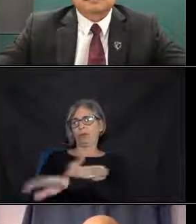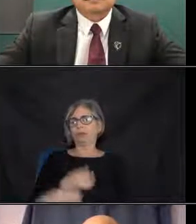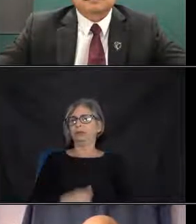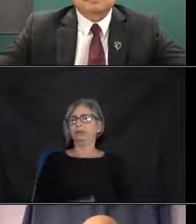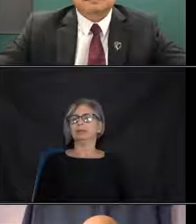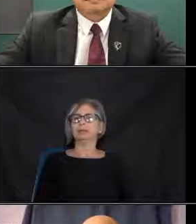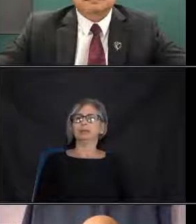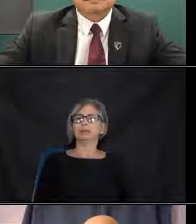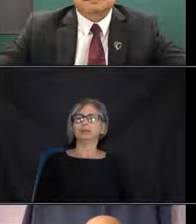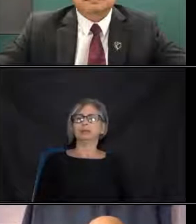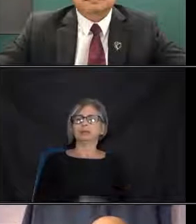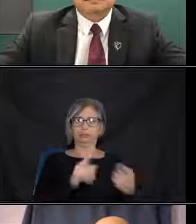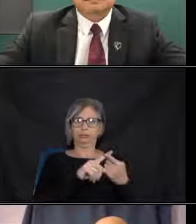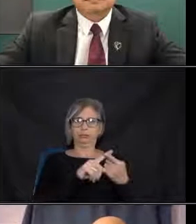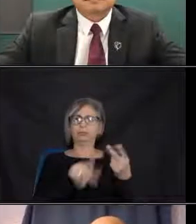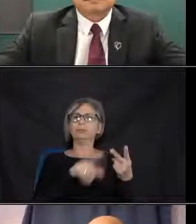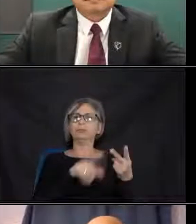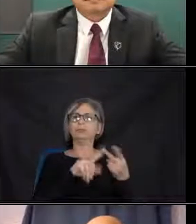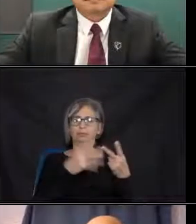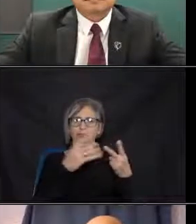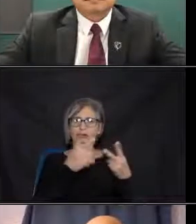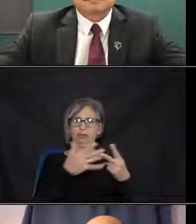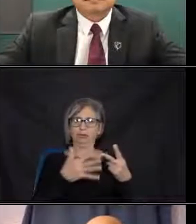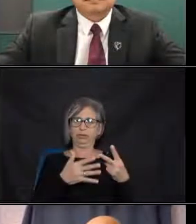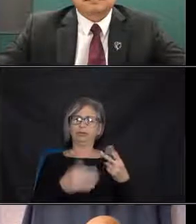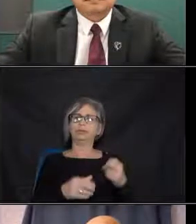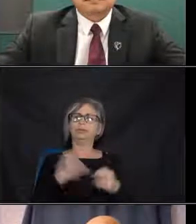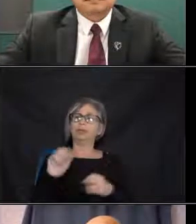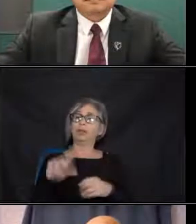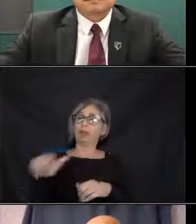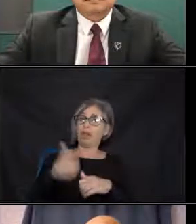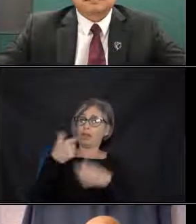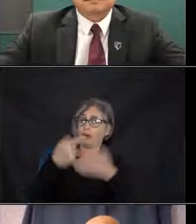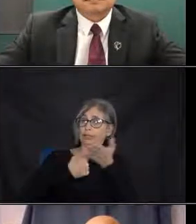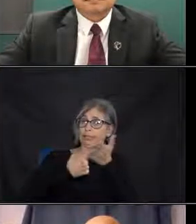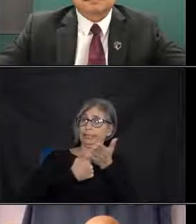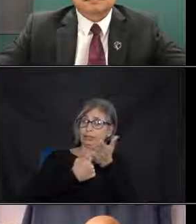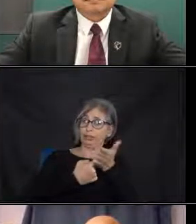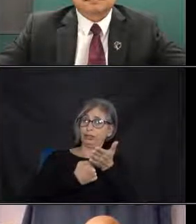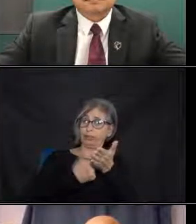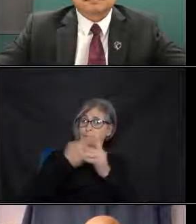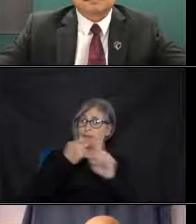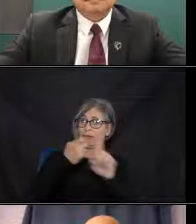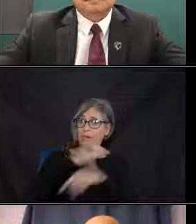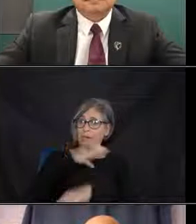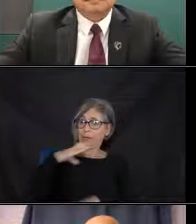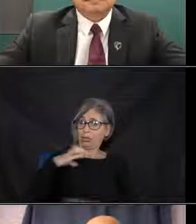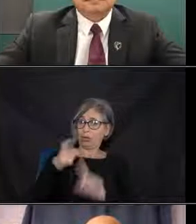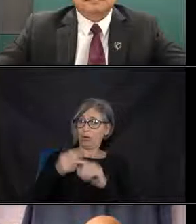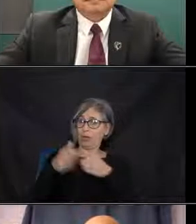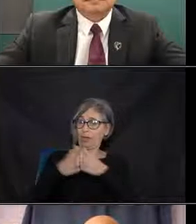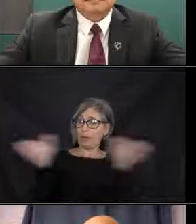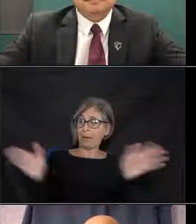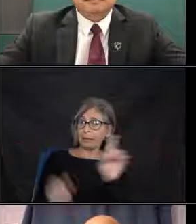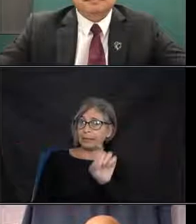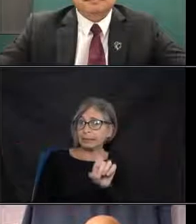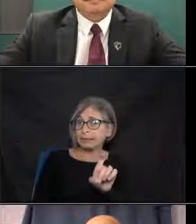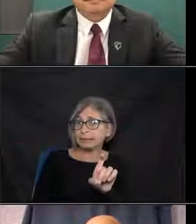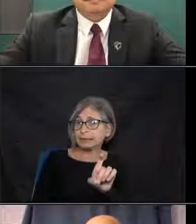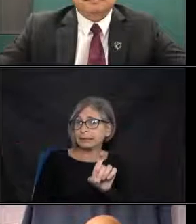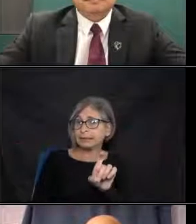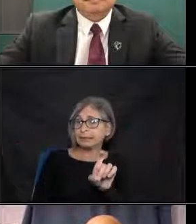So moved. Second. All right. Is there any further discussion from the commission or the public?